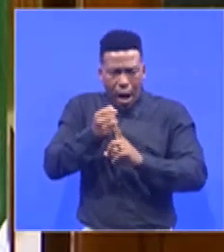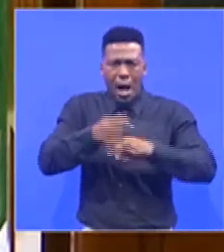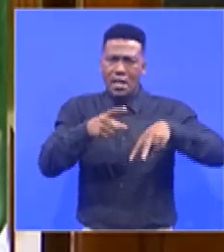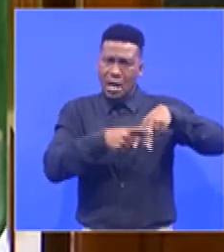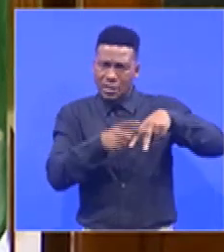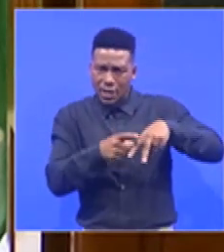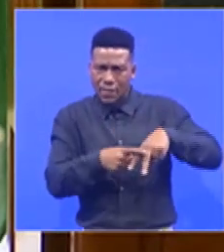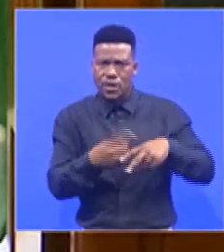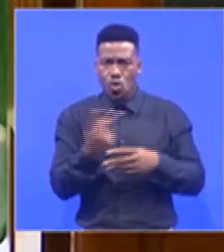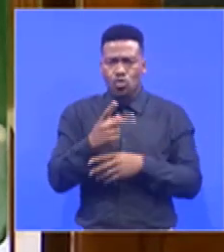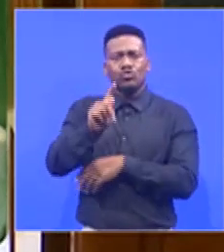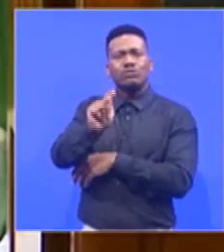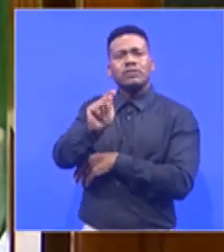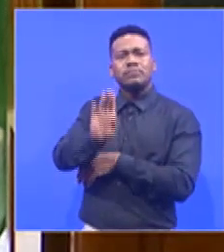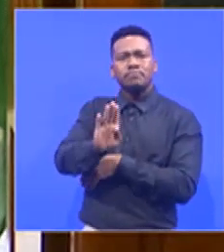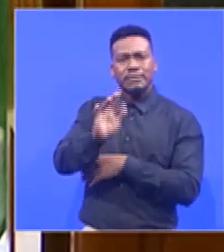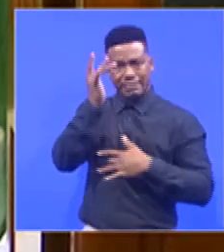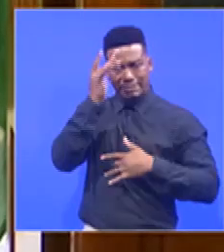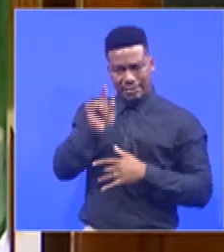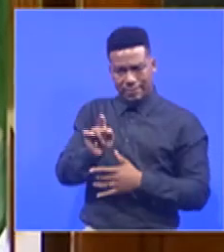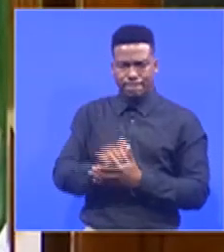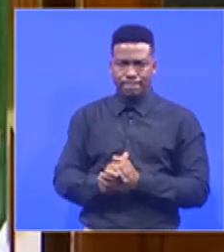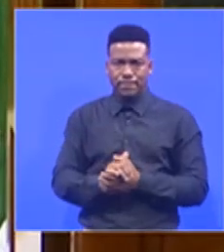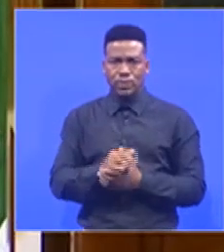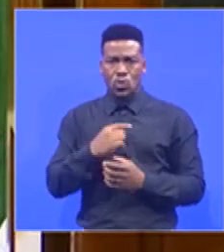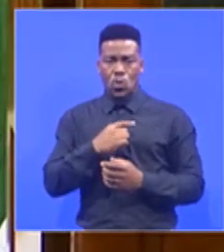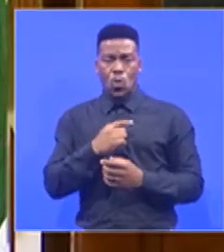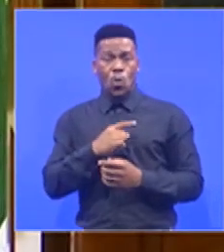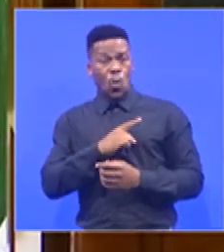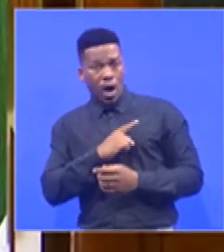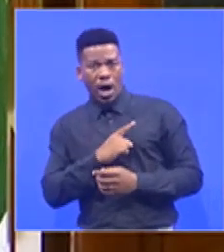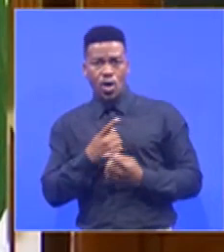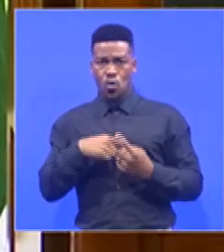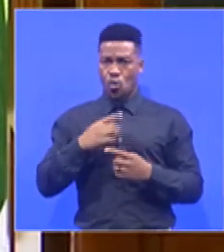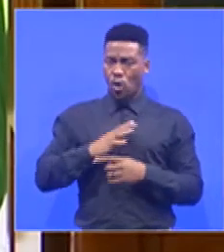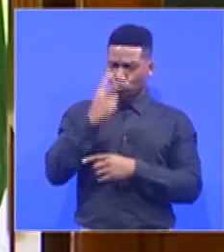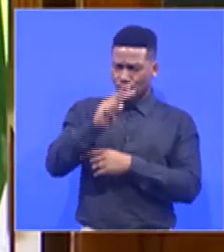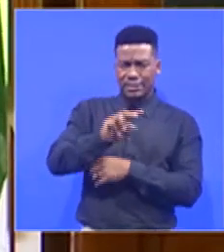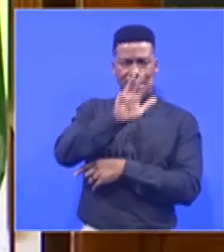HIV/AIDS and TB towards the realization of the